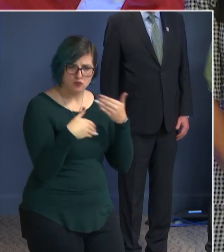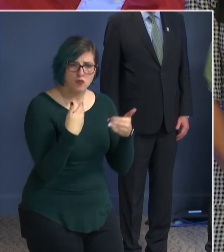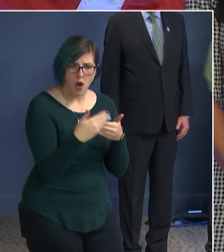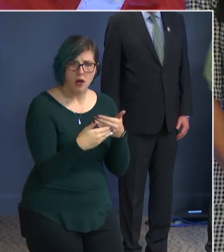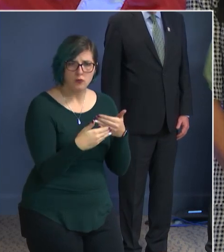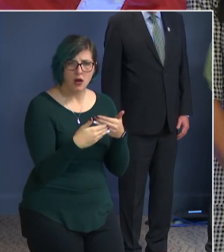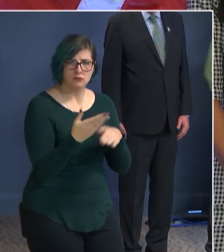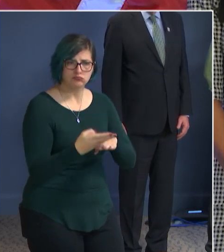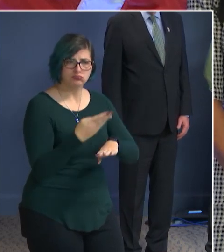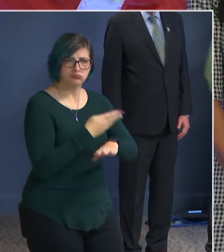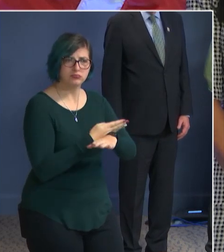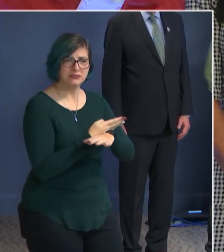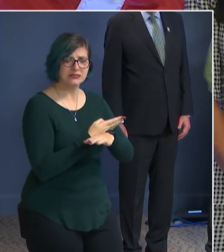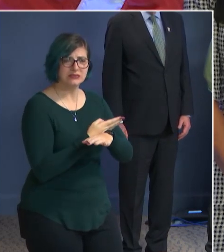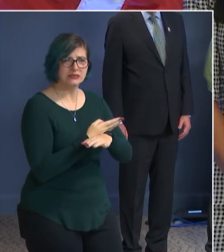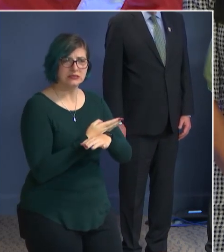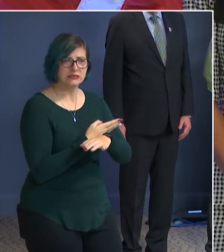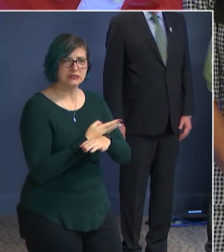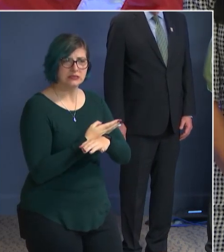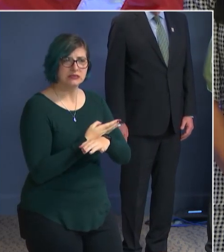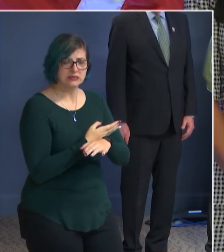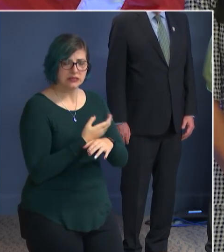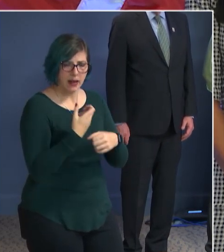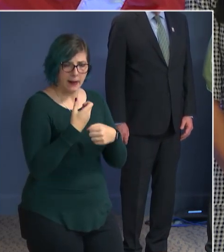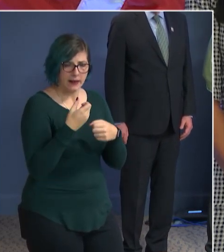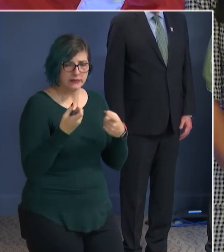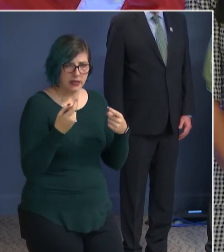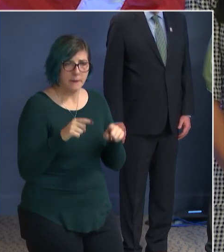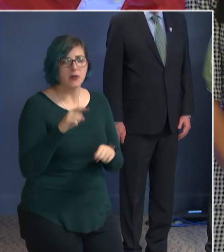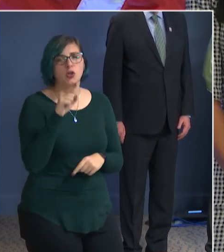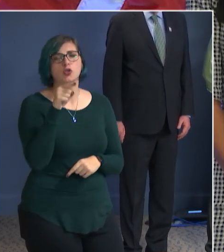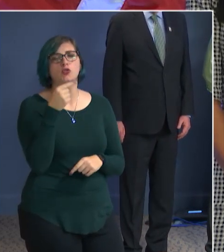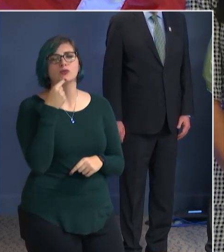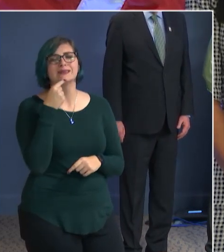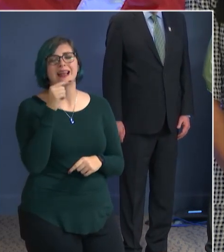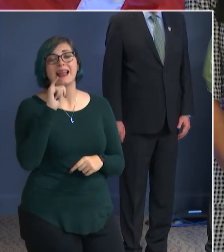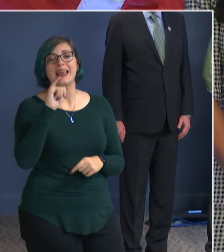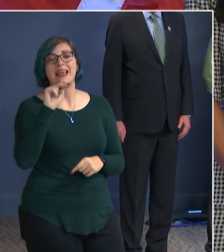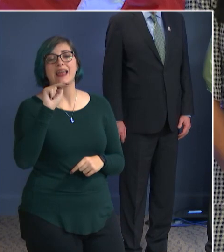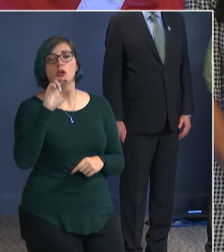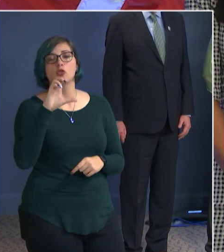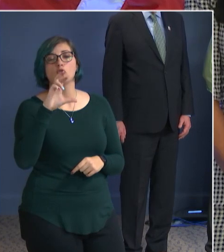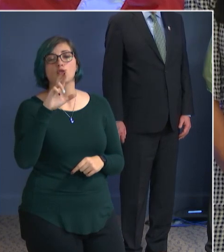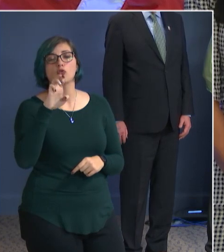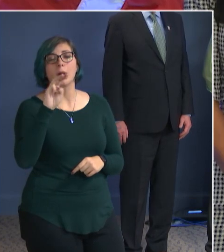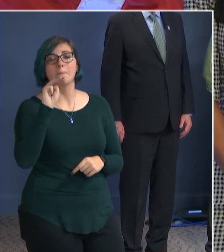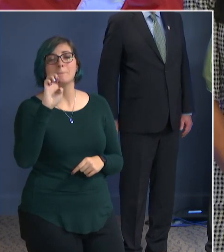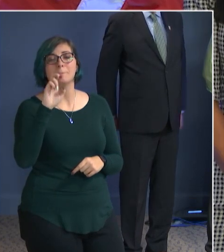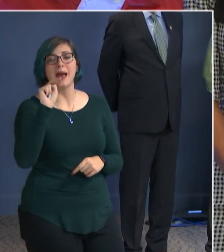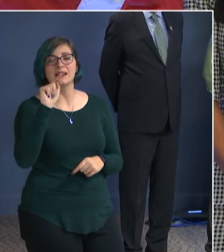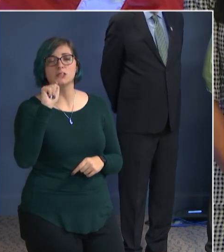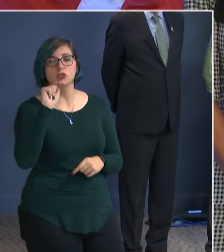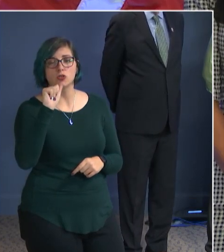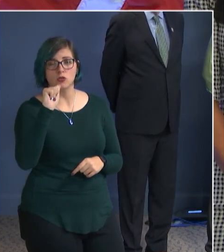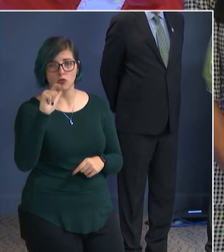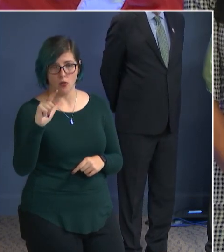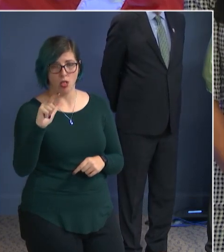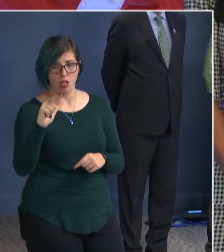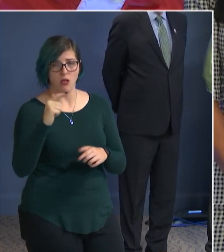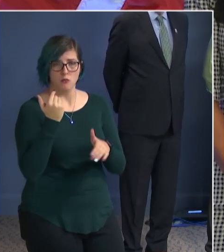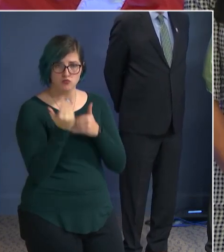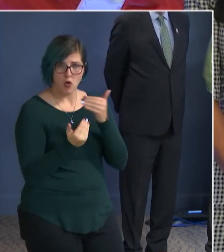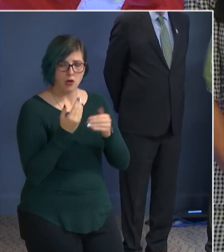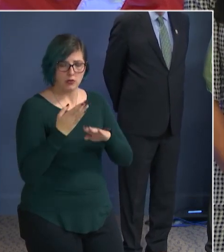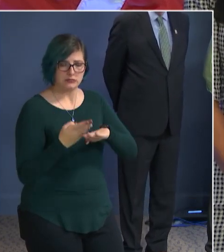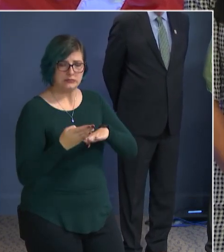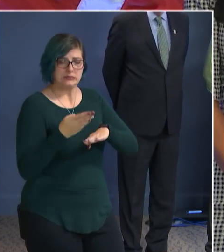term you used yesterday was incremental progress. How do you move beyond that level of incremental progress when it comes to